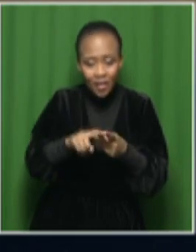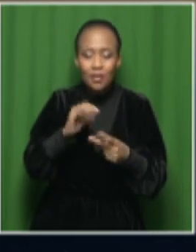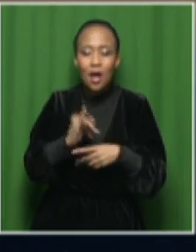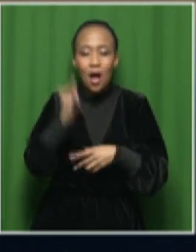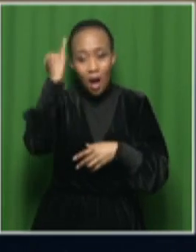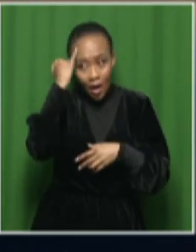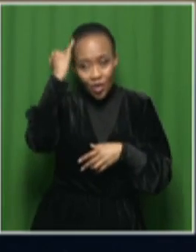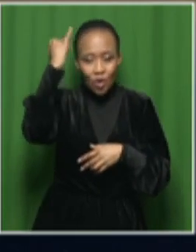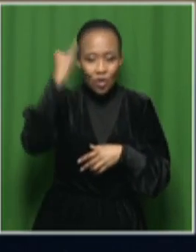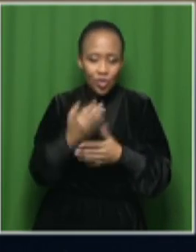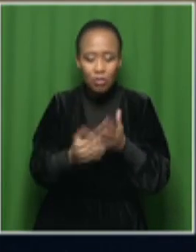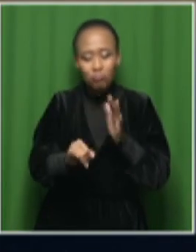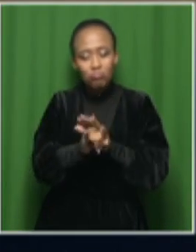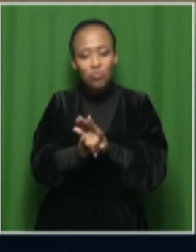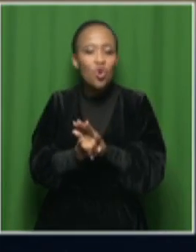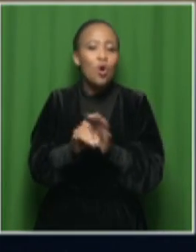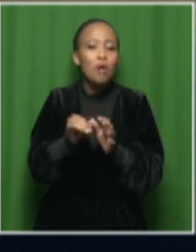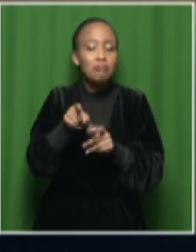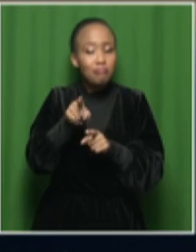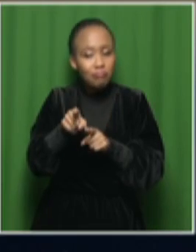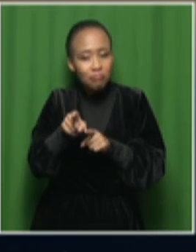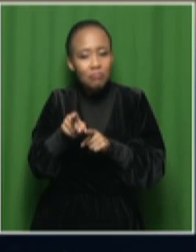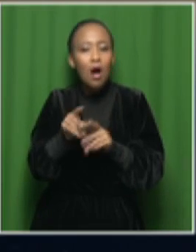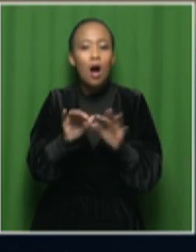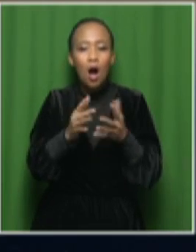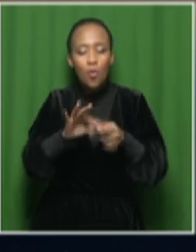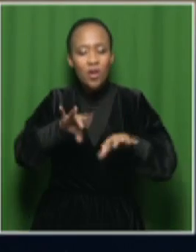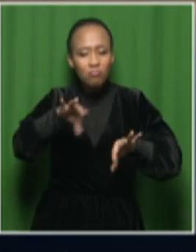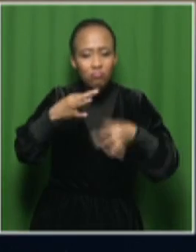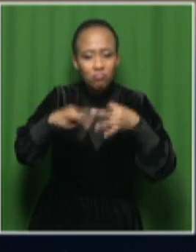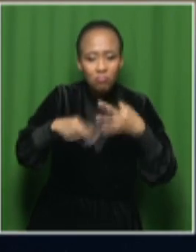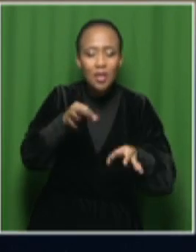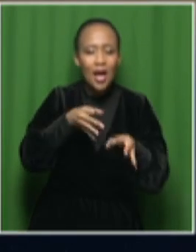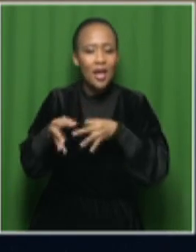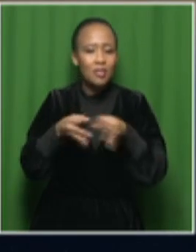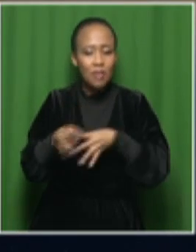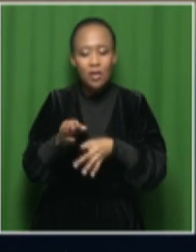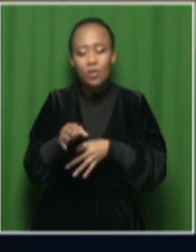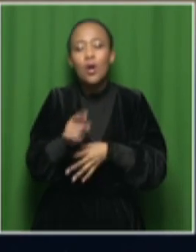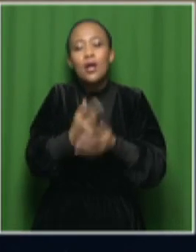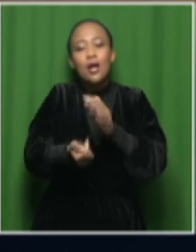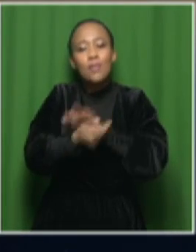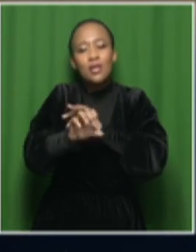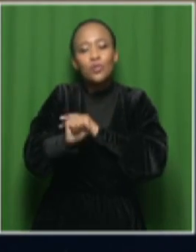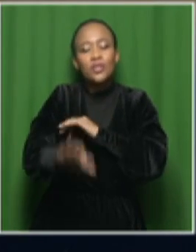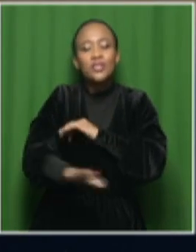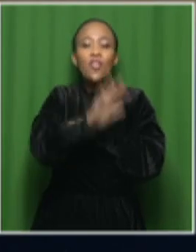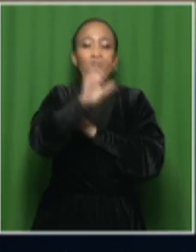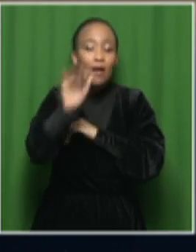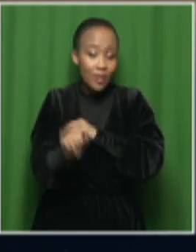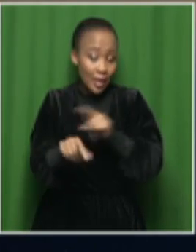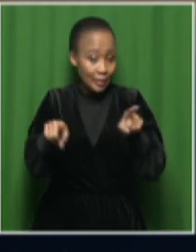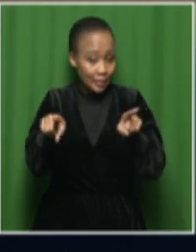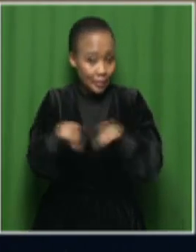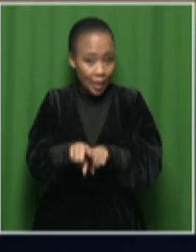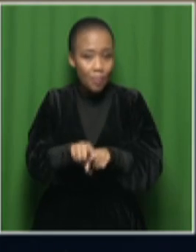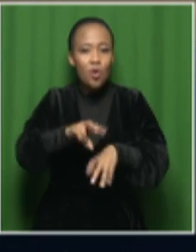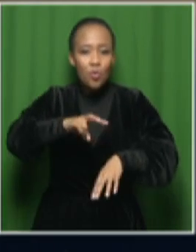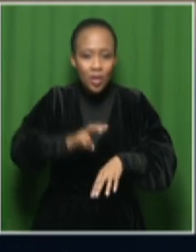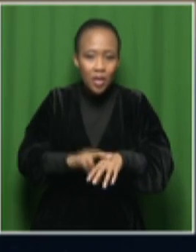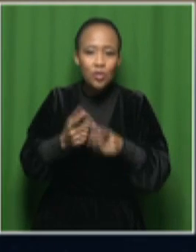identity politics. So we'll continue to explore and really unpack what that means in relation to South Africa at large. But we obviously explored contested issues just